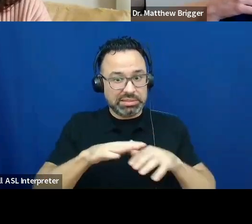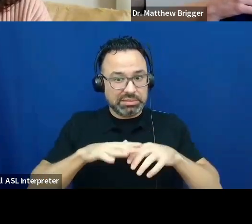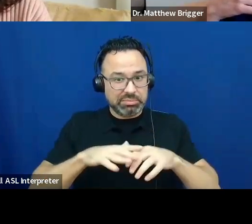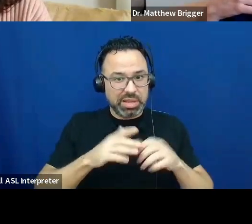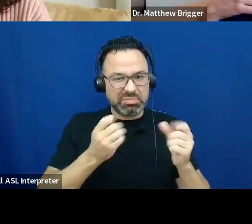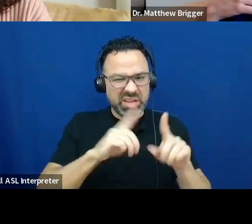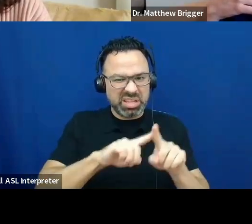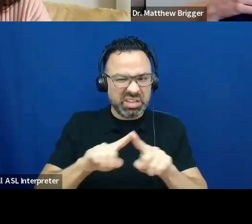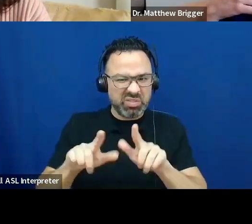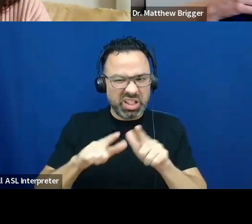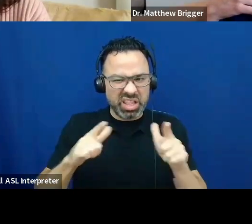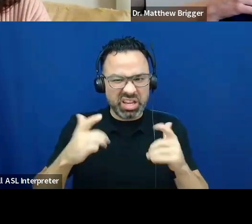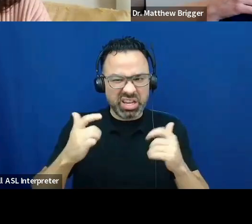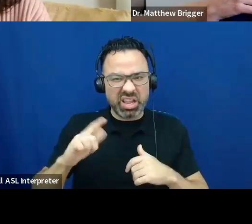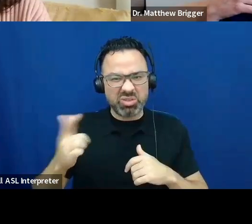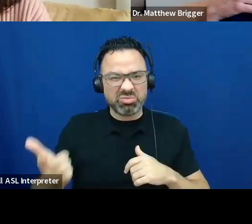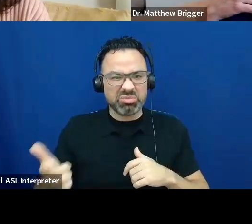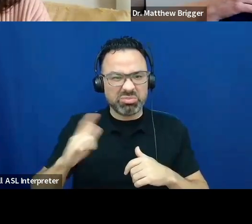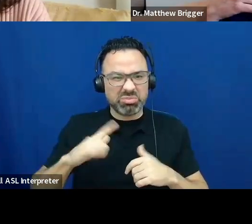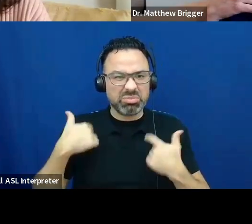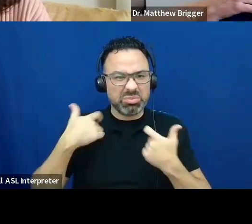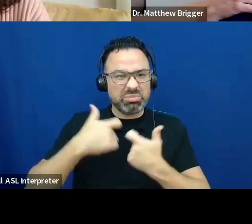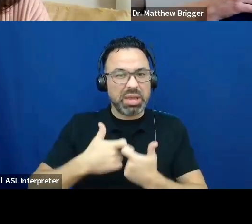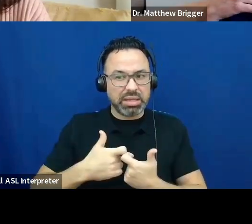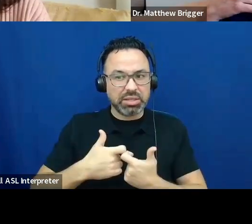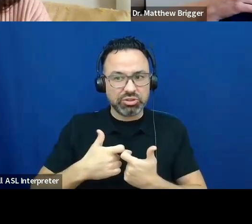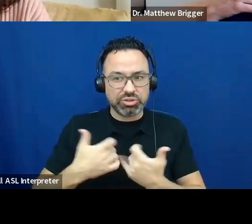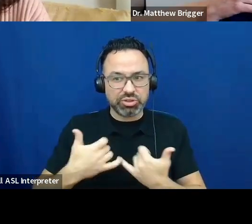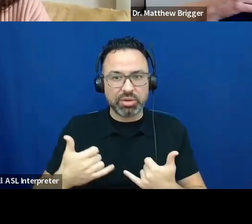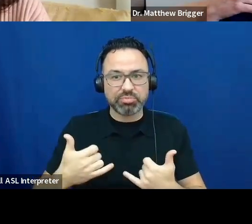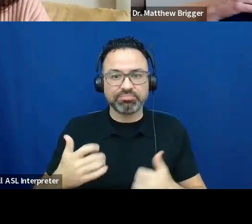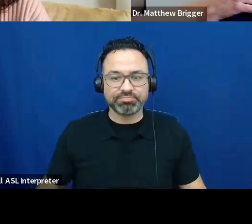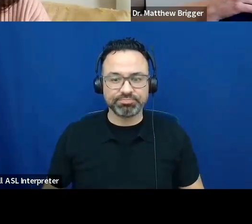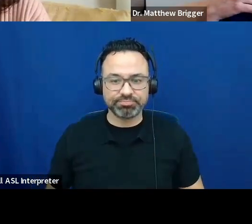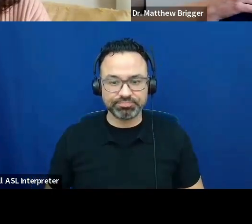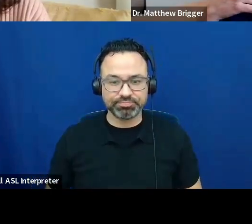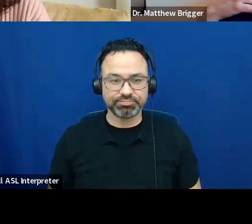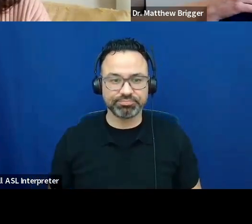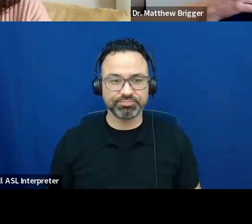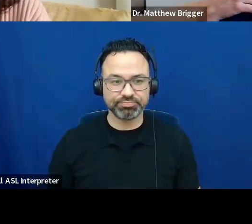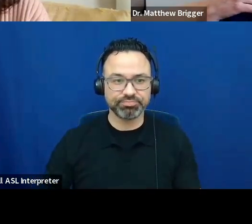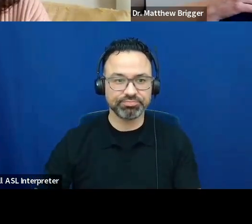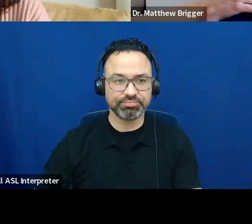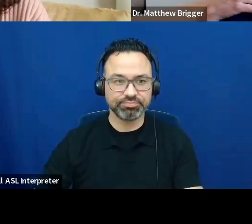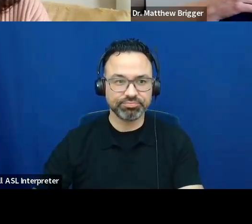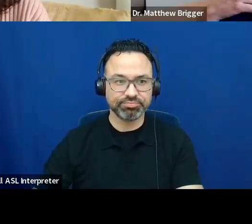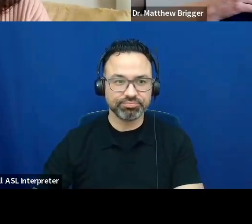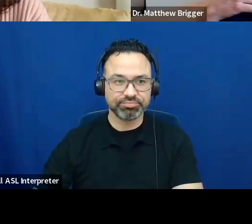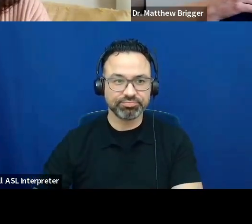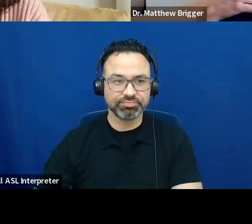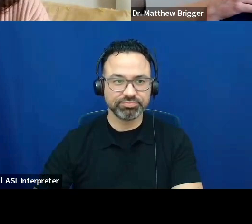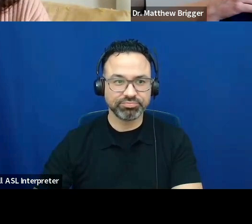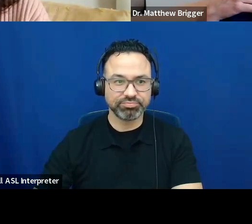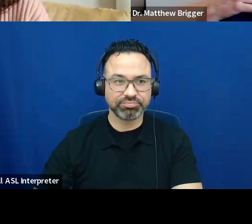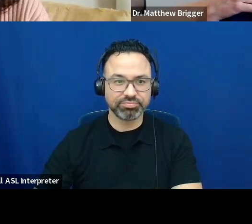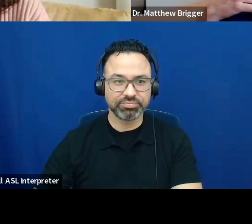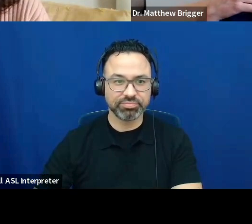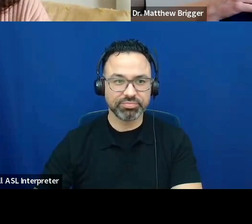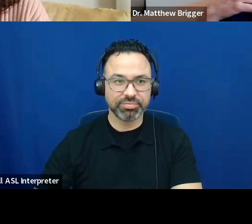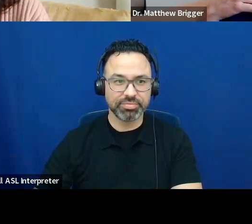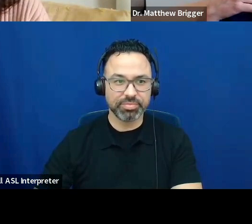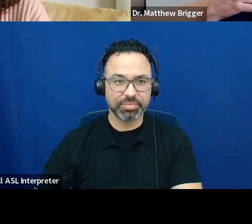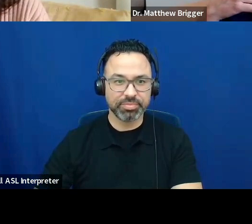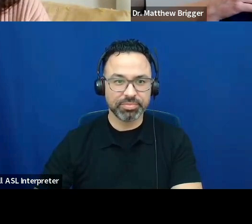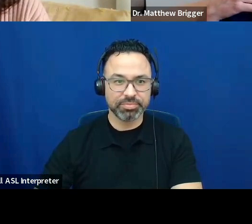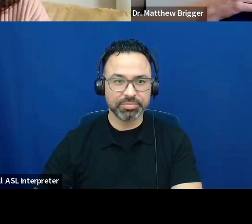attention. Now I'll be switching to Spanish before we begin. Buenas tardes, soy Yancy. Habrá interpretación al español durante esta llamada.